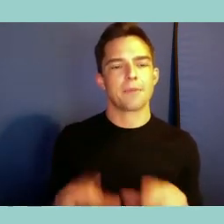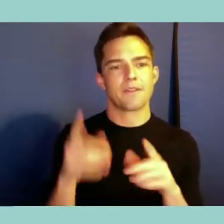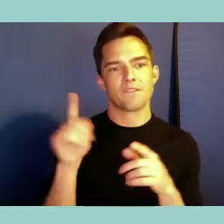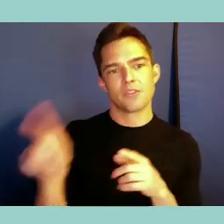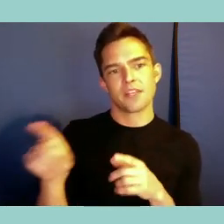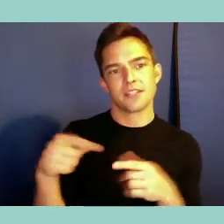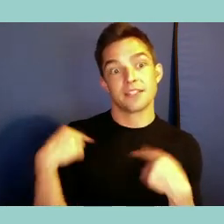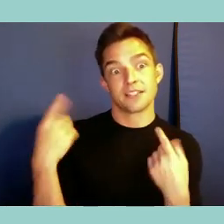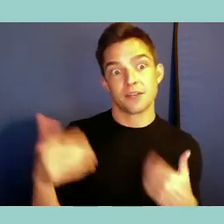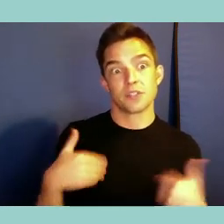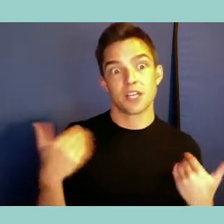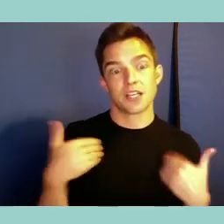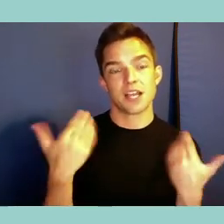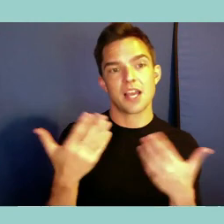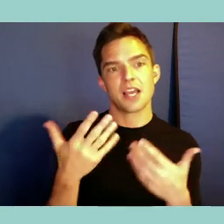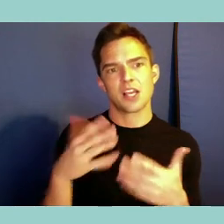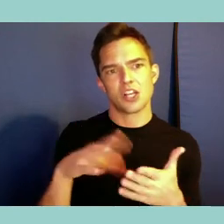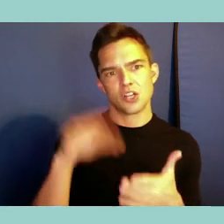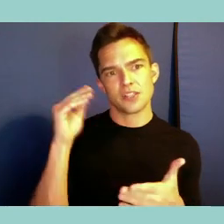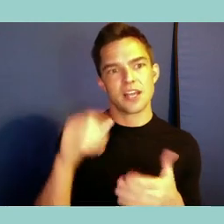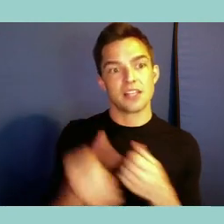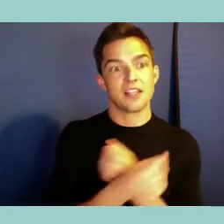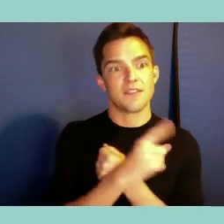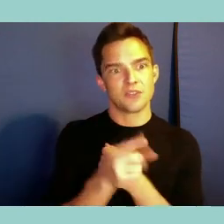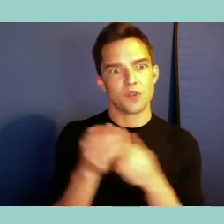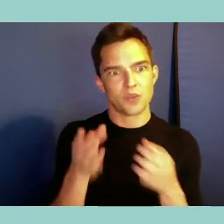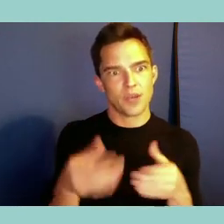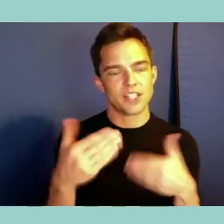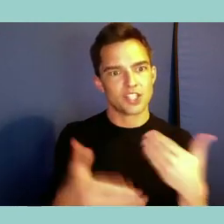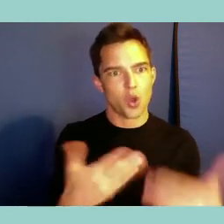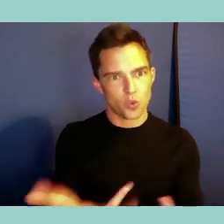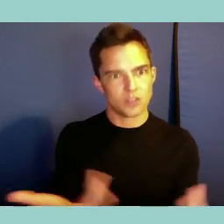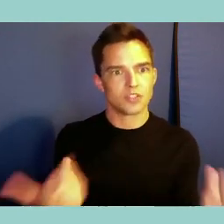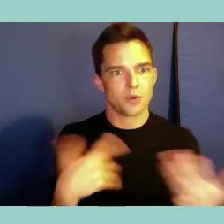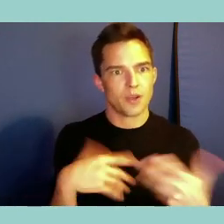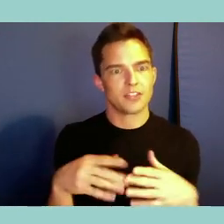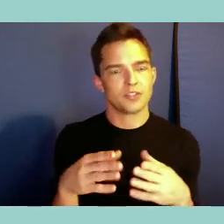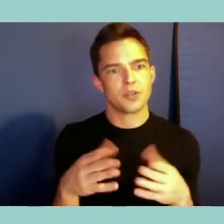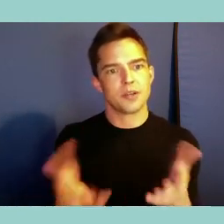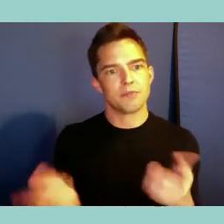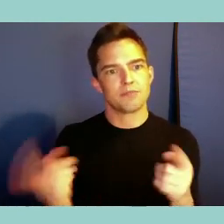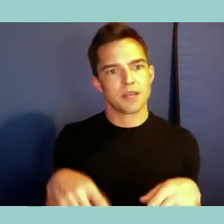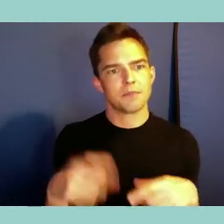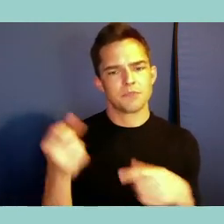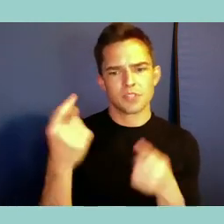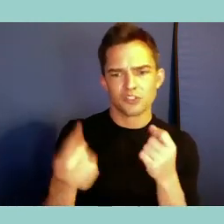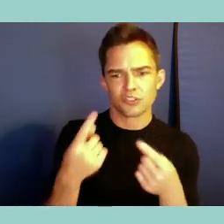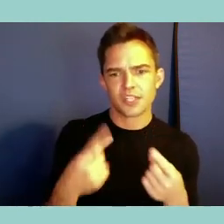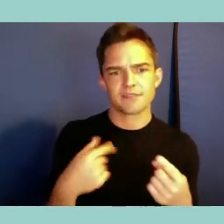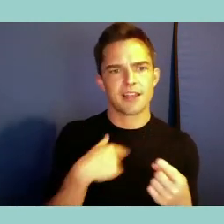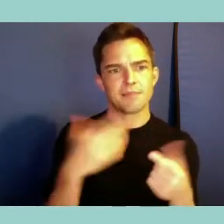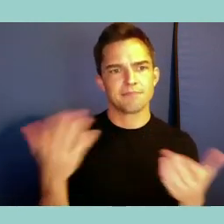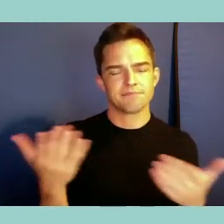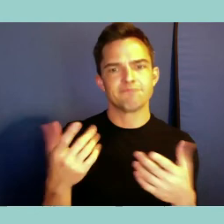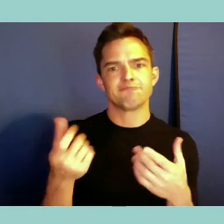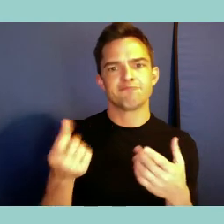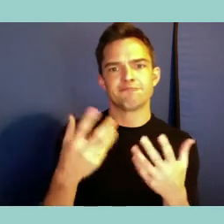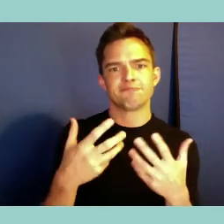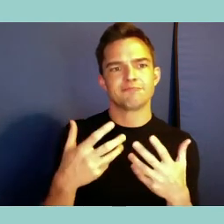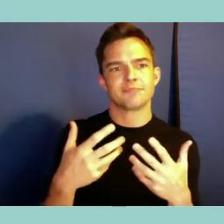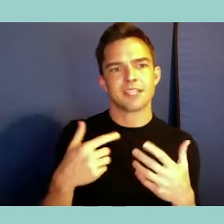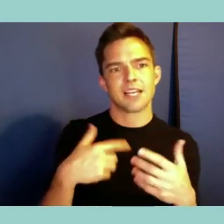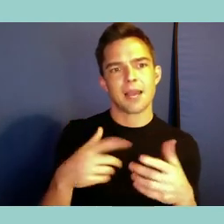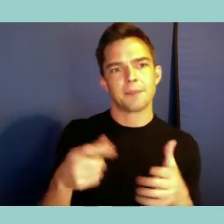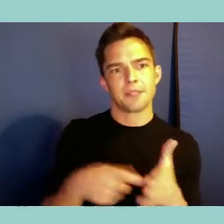because since I was a youngster, I came to know that love is the only way to go. So I had to grow up and come to and understand it, that I'm down with this thing. So now